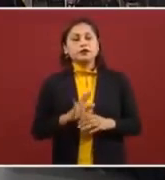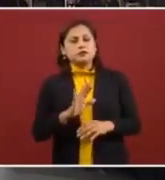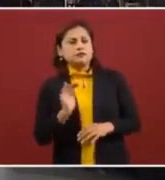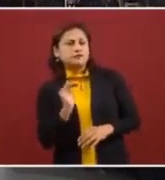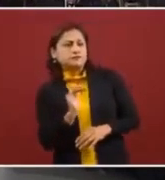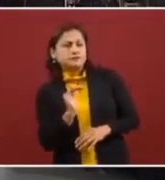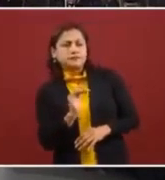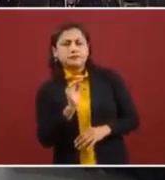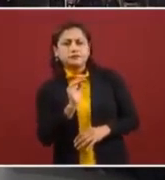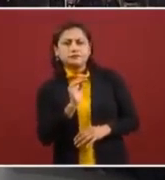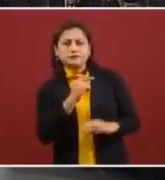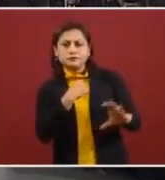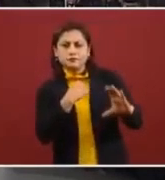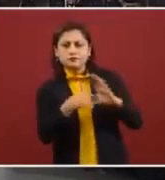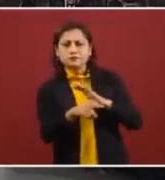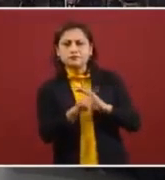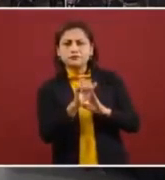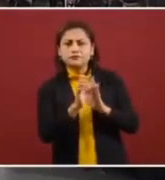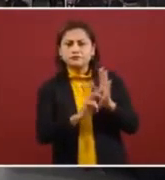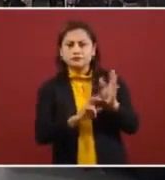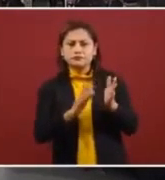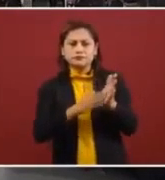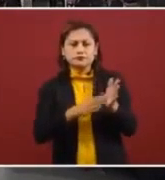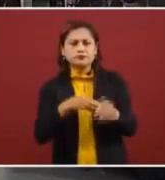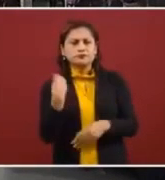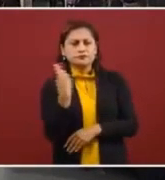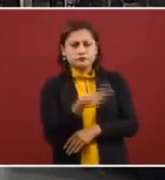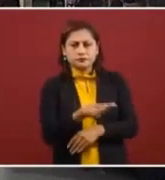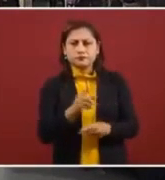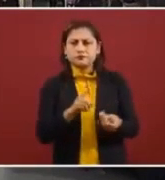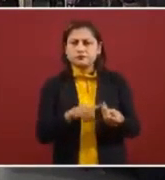So where can you turn in your documents?